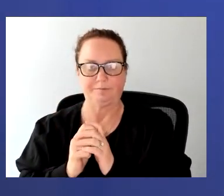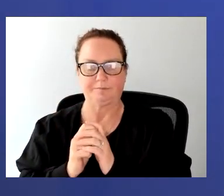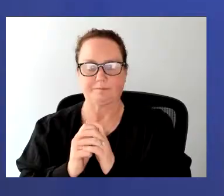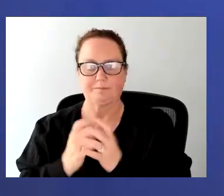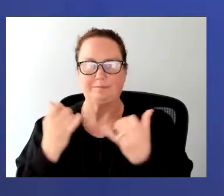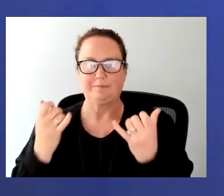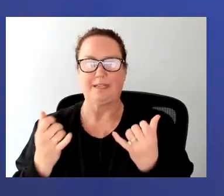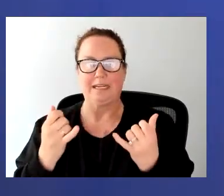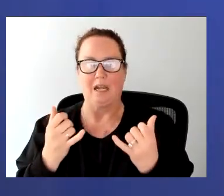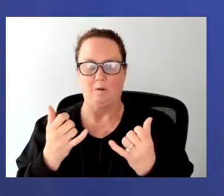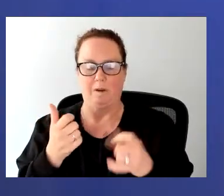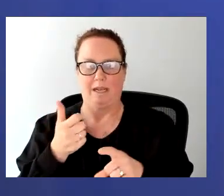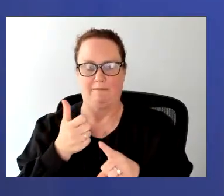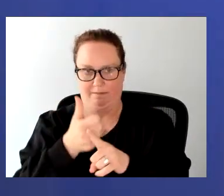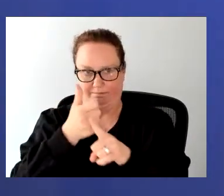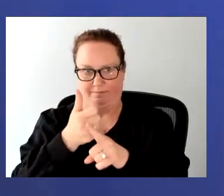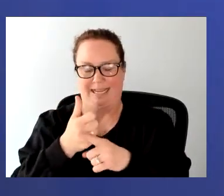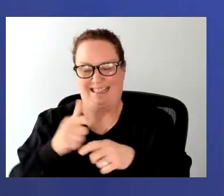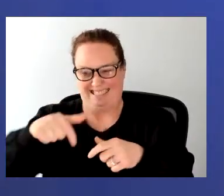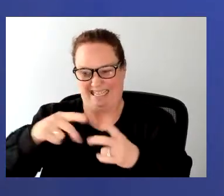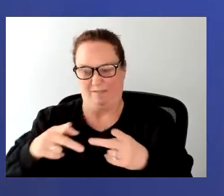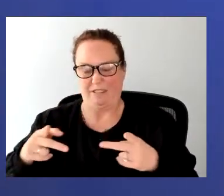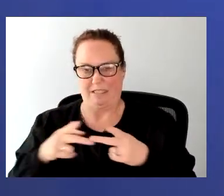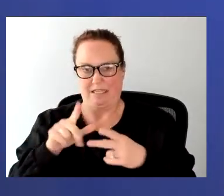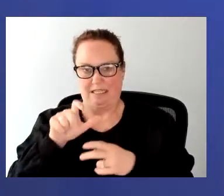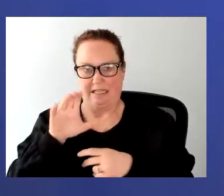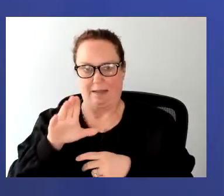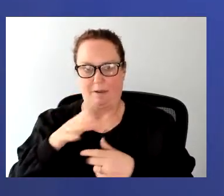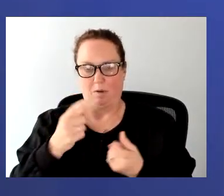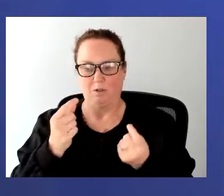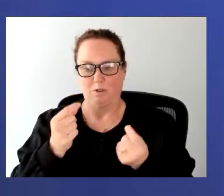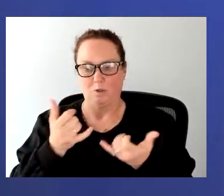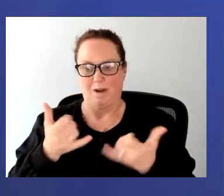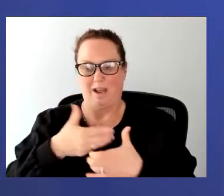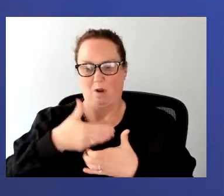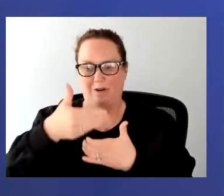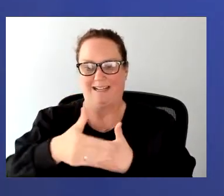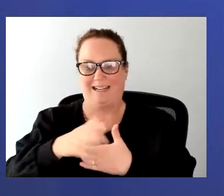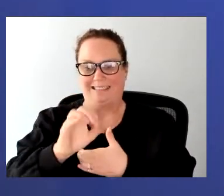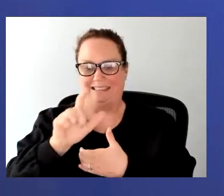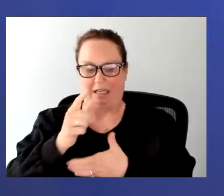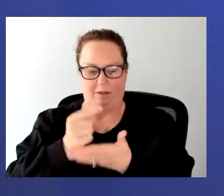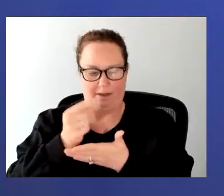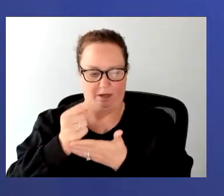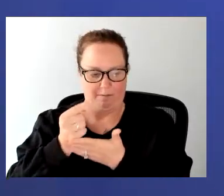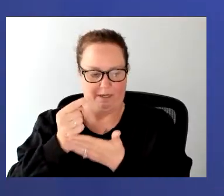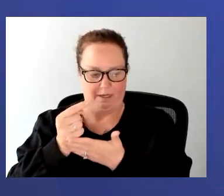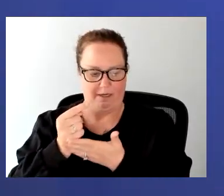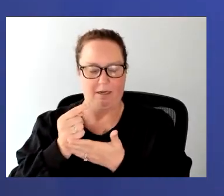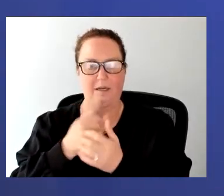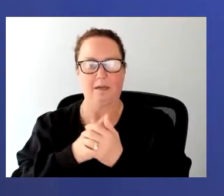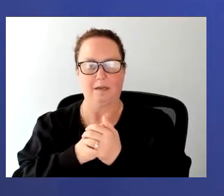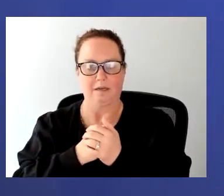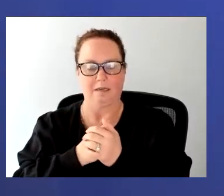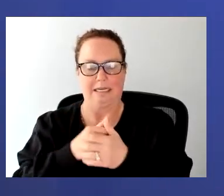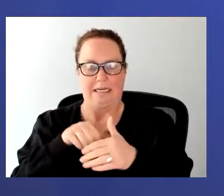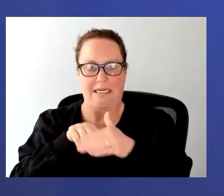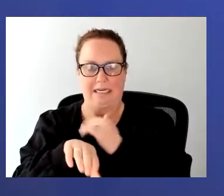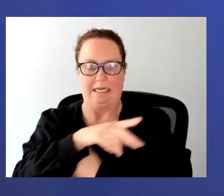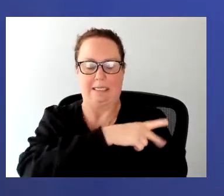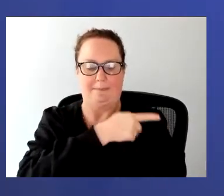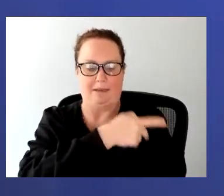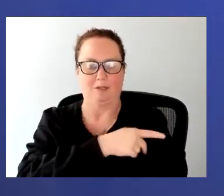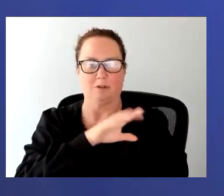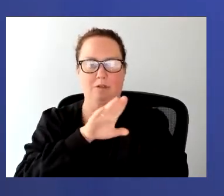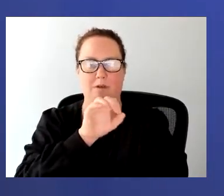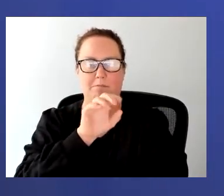back in our facility. What we do next is cell therapy, because we have to find a way to get these cells into the patient's bone marrow